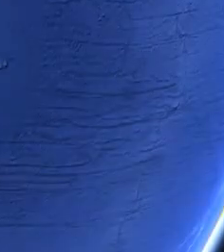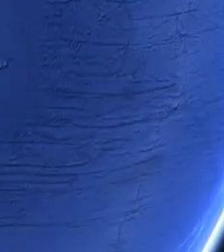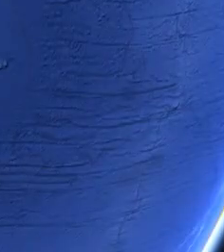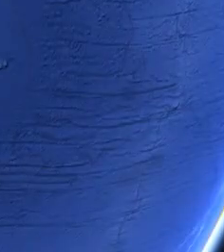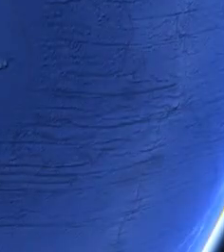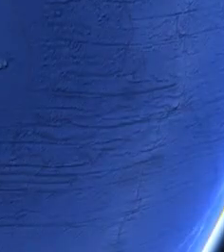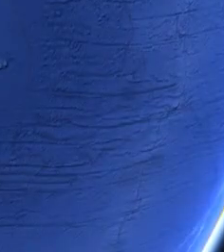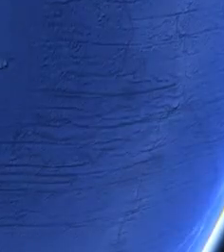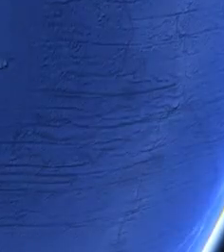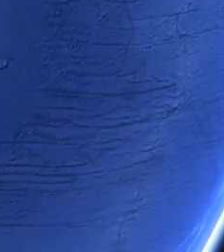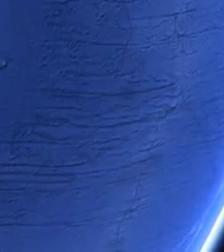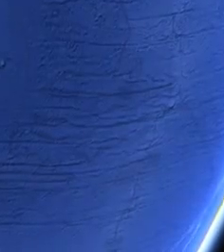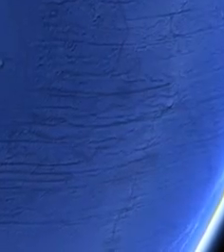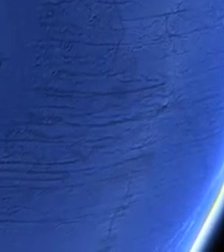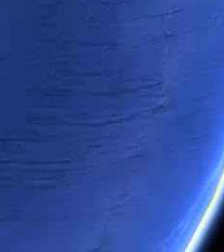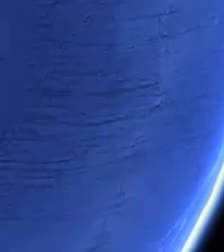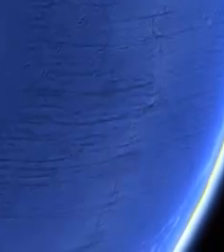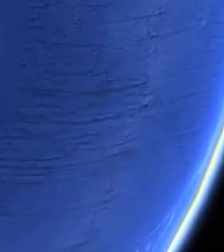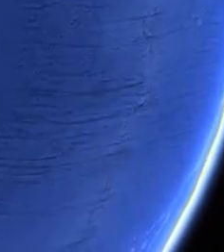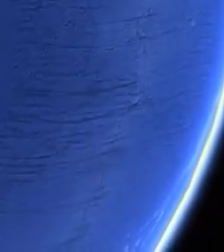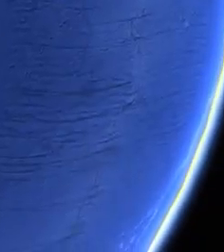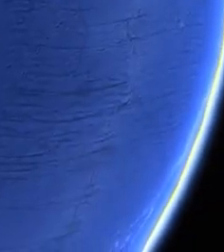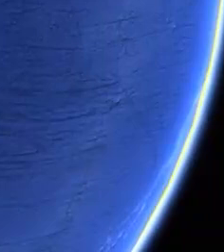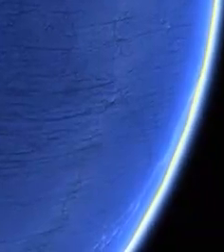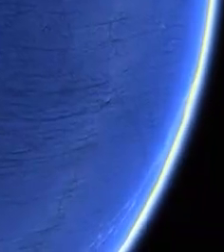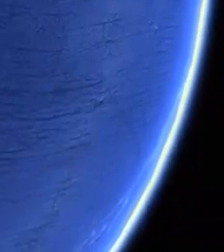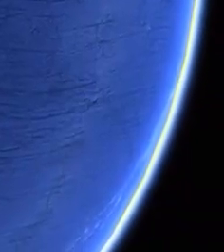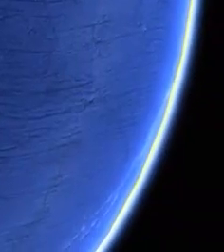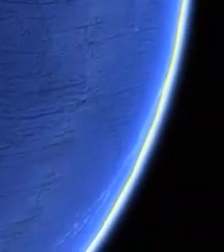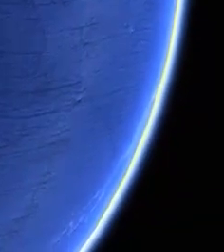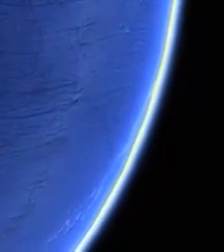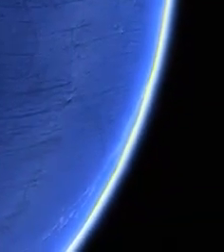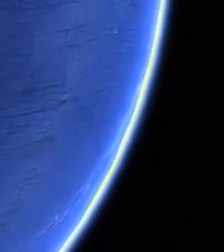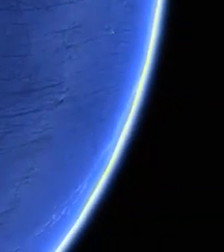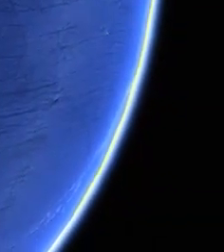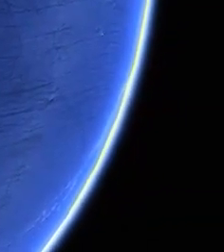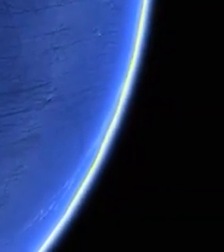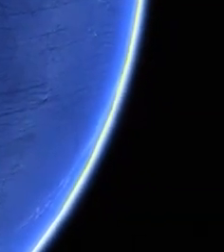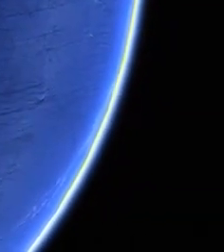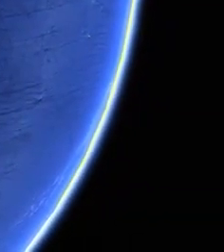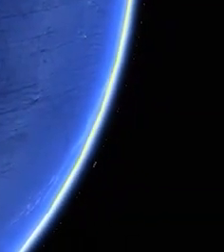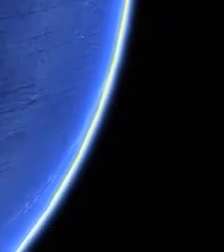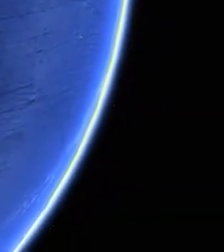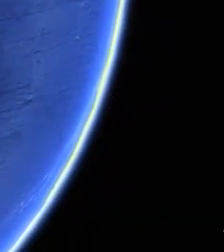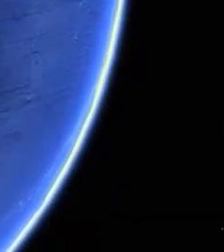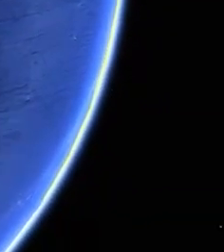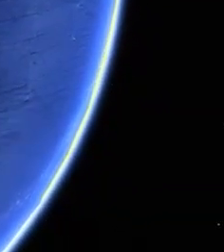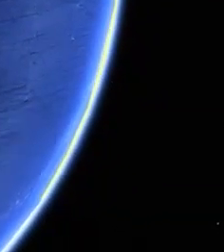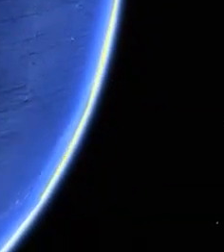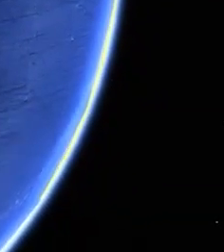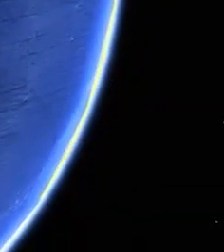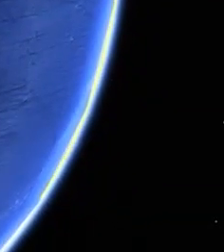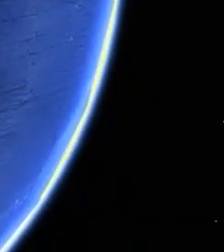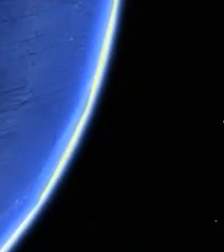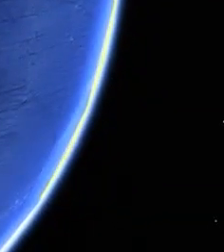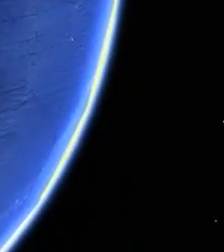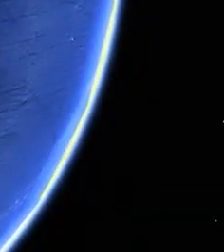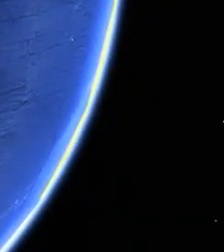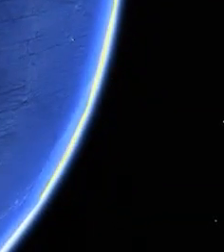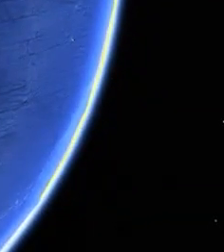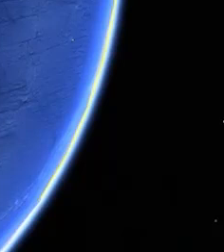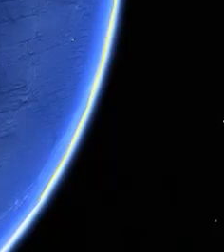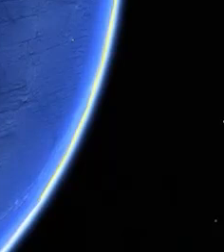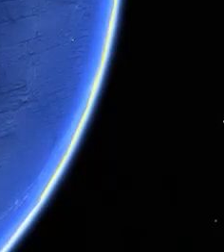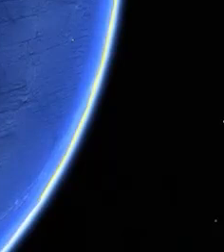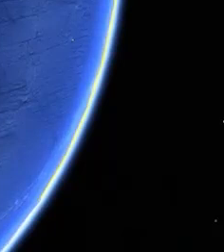is present in countries of every continent of the planet. Churches in countries of the three